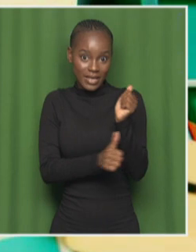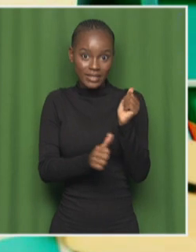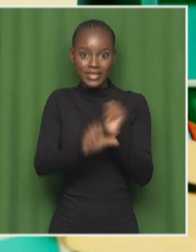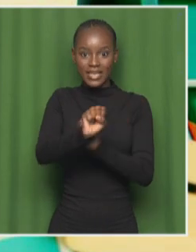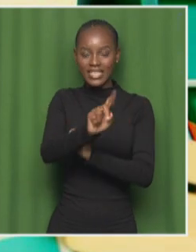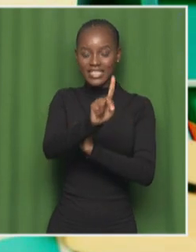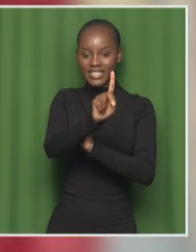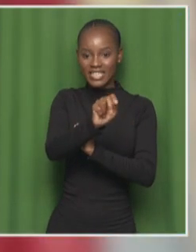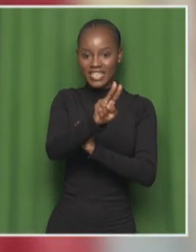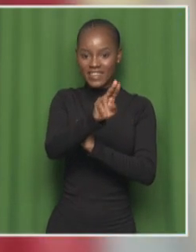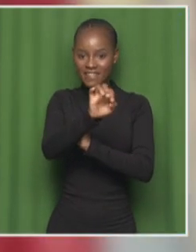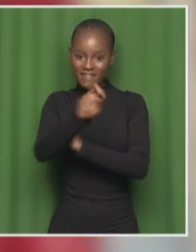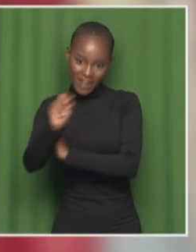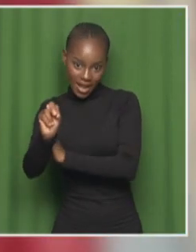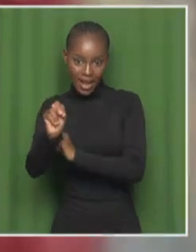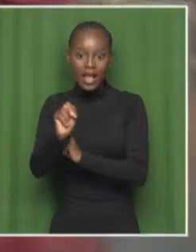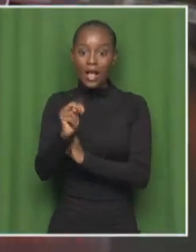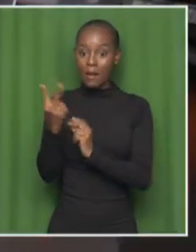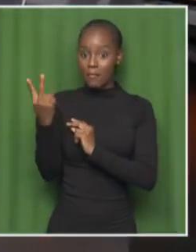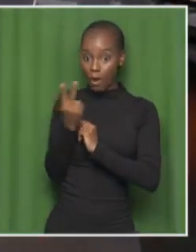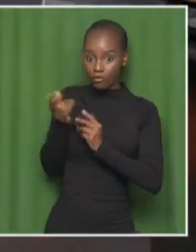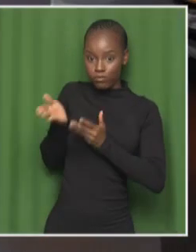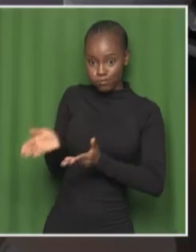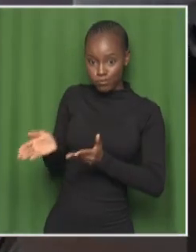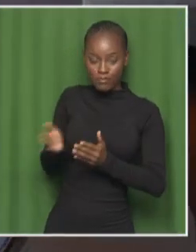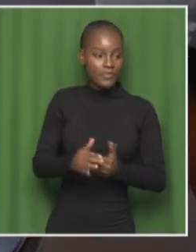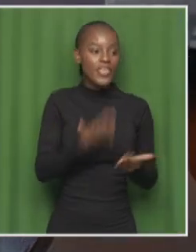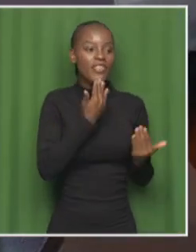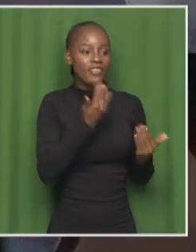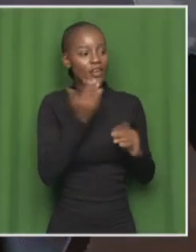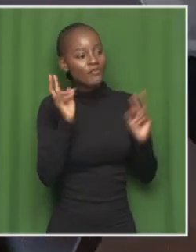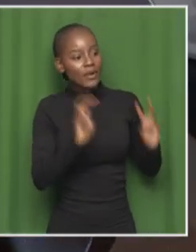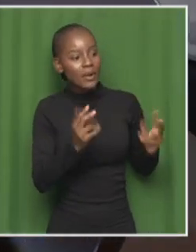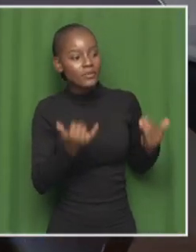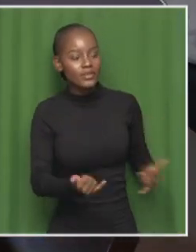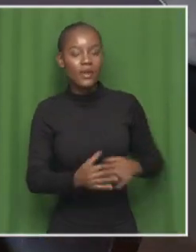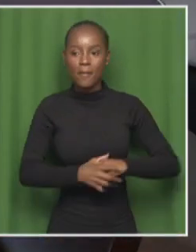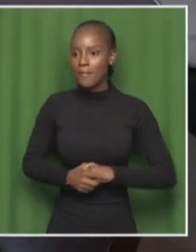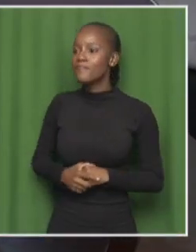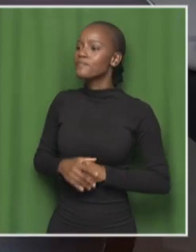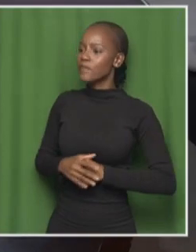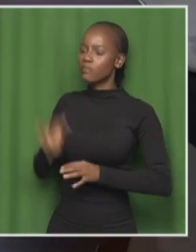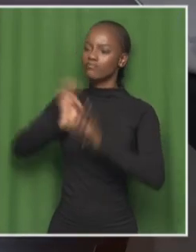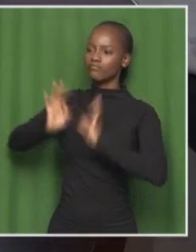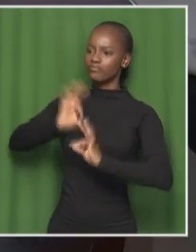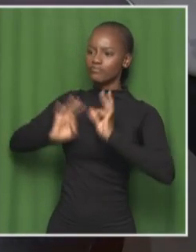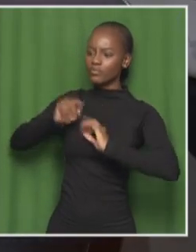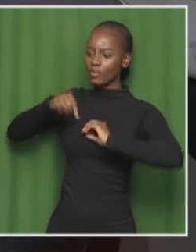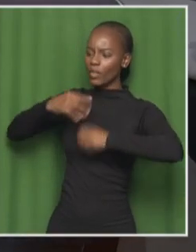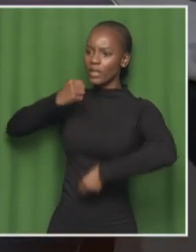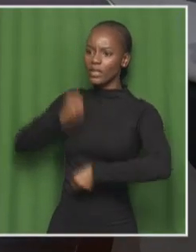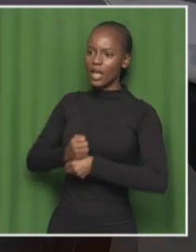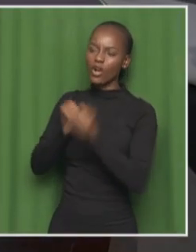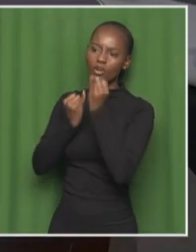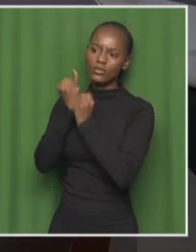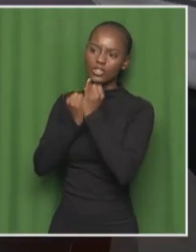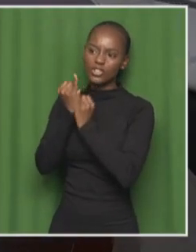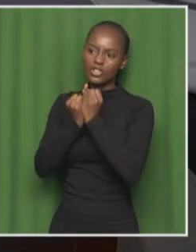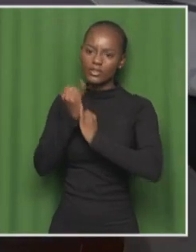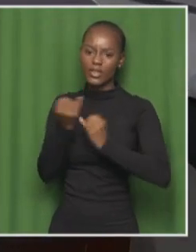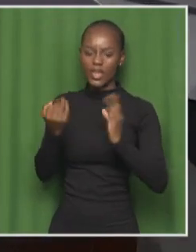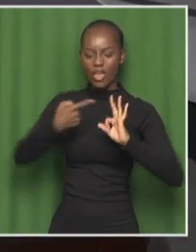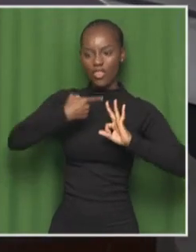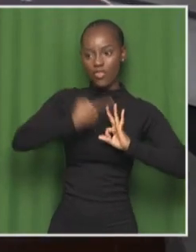Gentlemen, a very good morning. Thanks for joining us. Welcome. Good morning. Thanks for having us. Thank you for having us. Let's talk about this competition this year. It involves 3 men and women